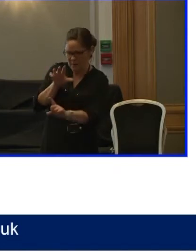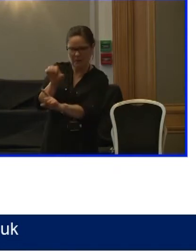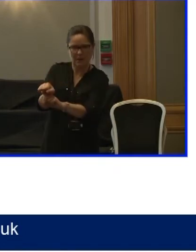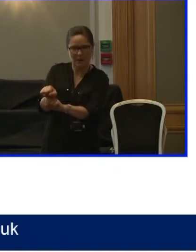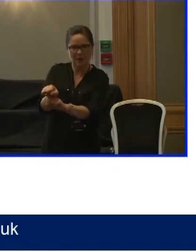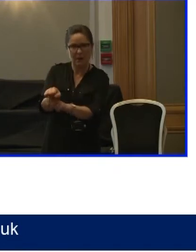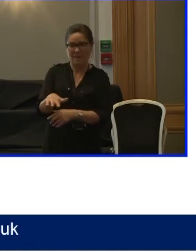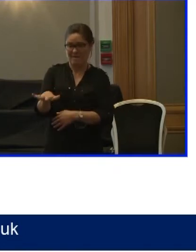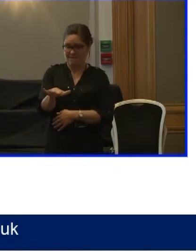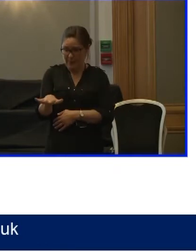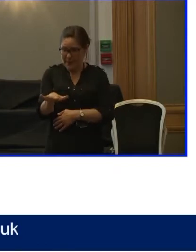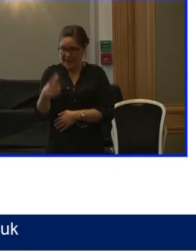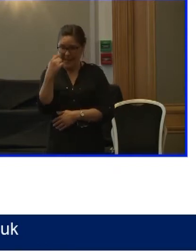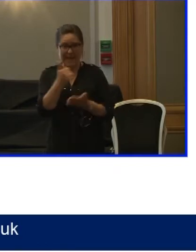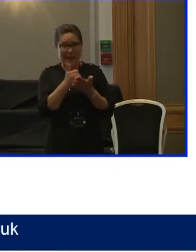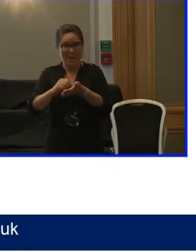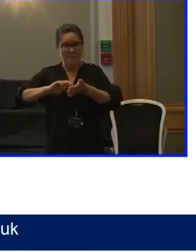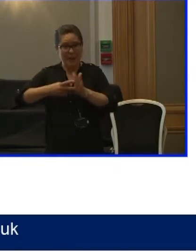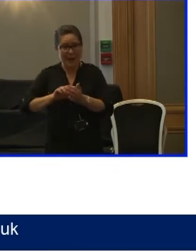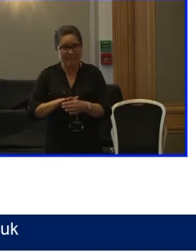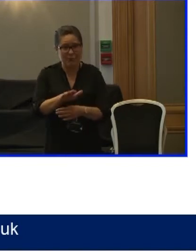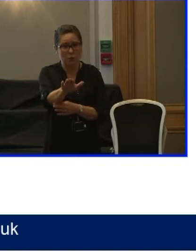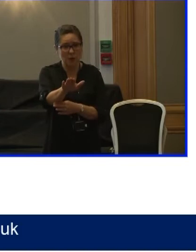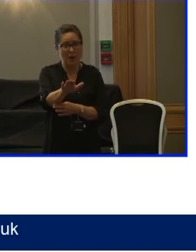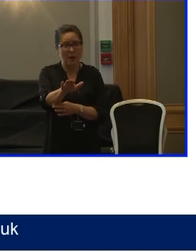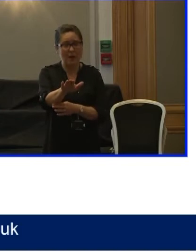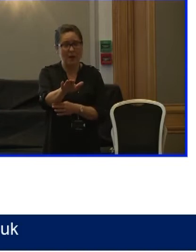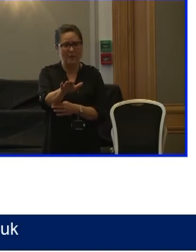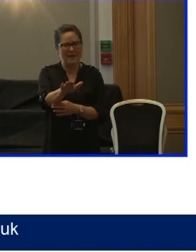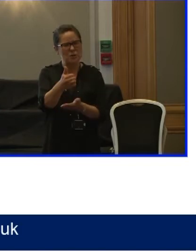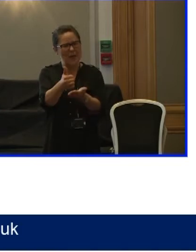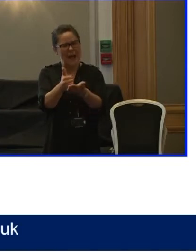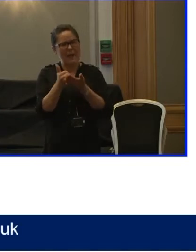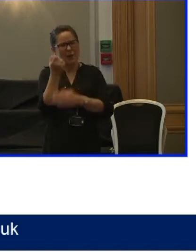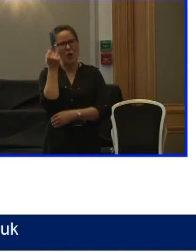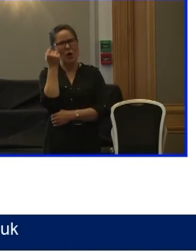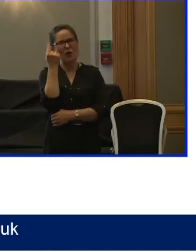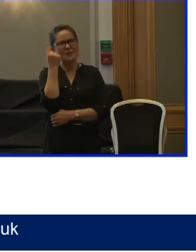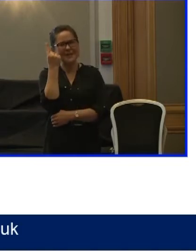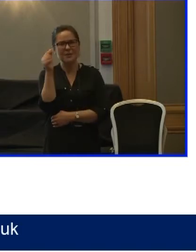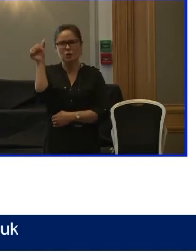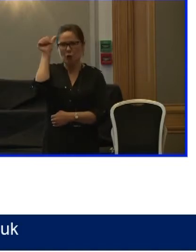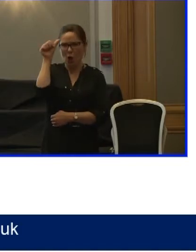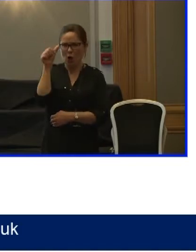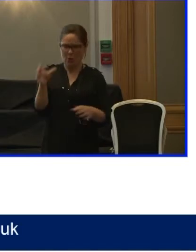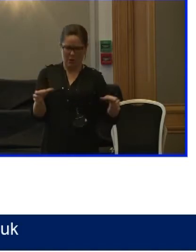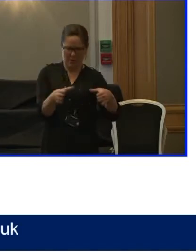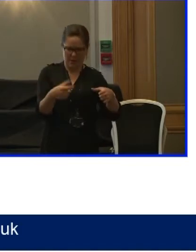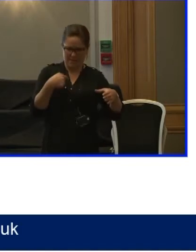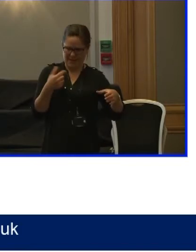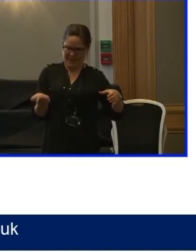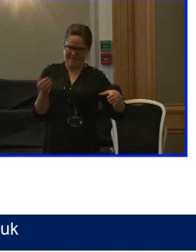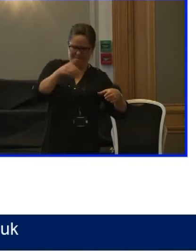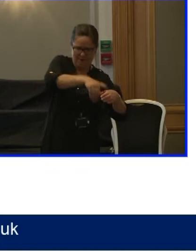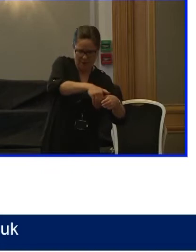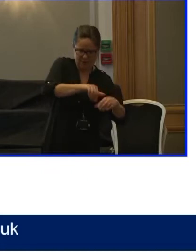help with family planning. It can give all sorts of peace of mind benefits of just knowing that you're in a system. And having the